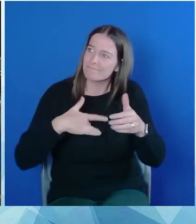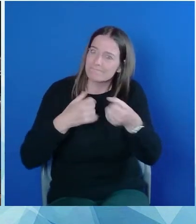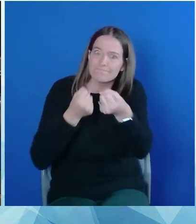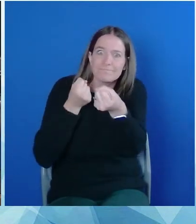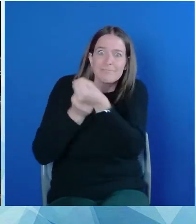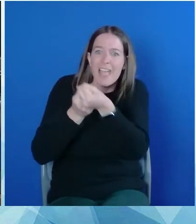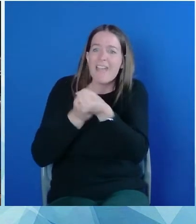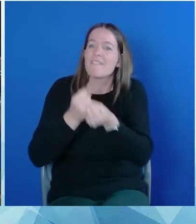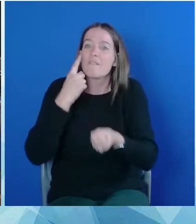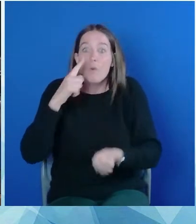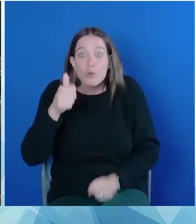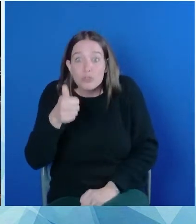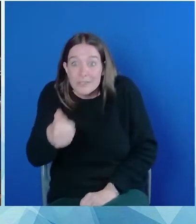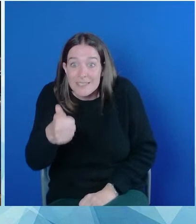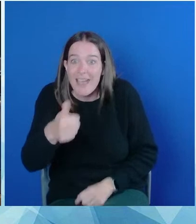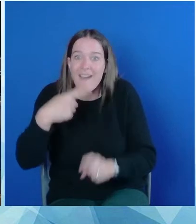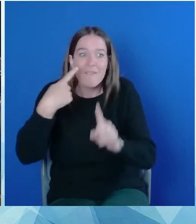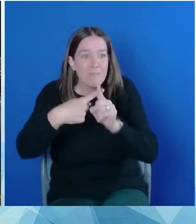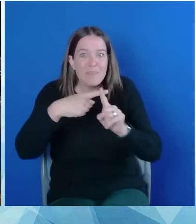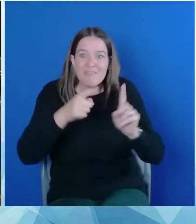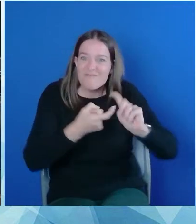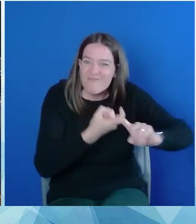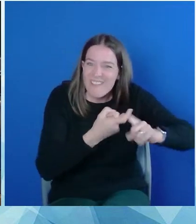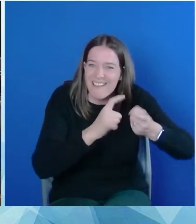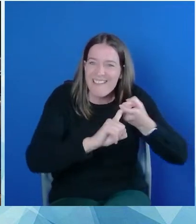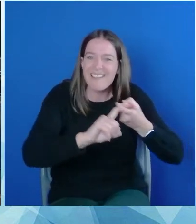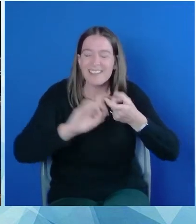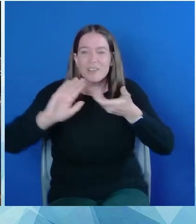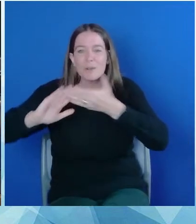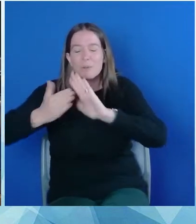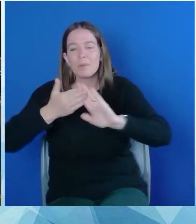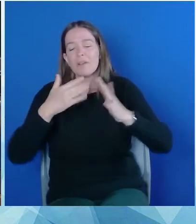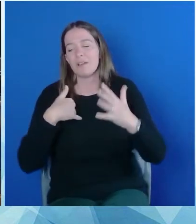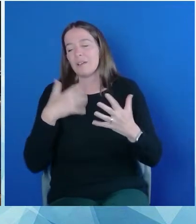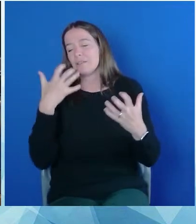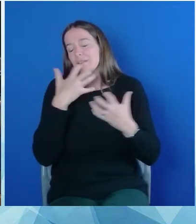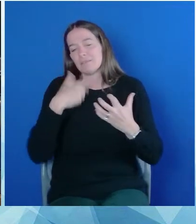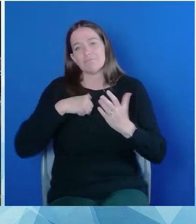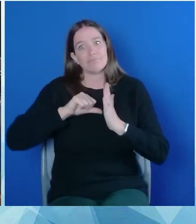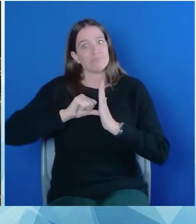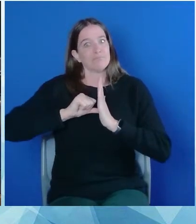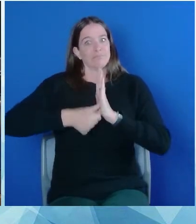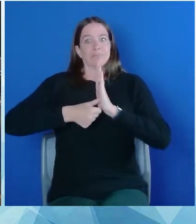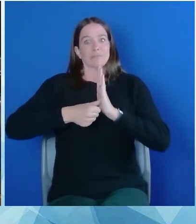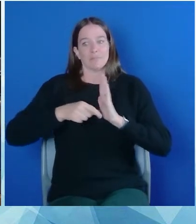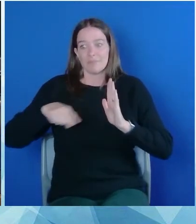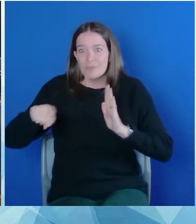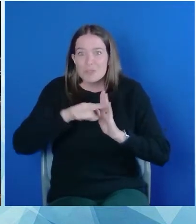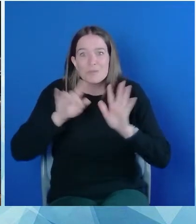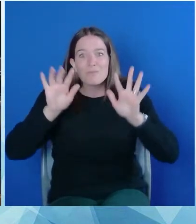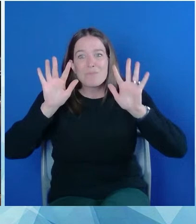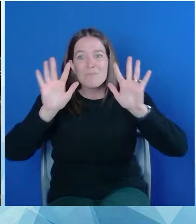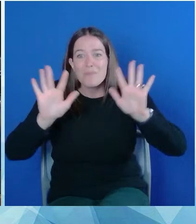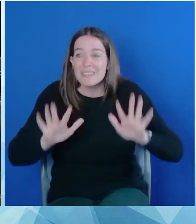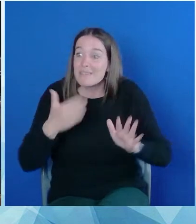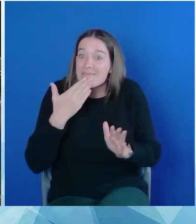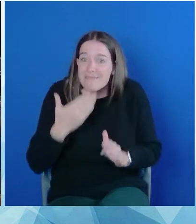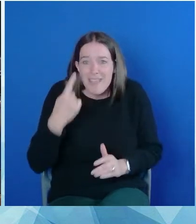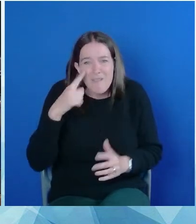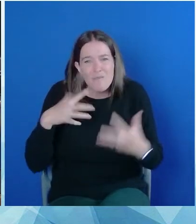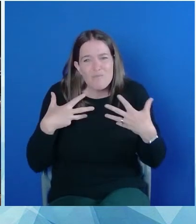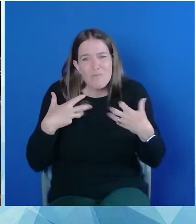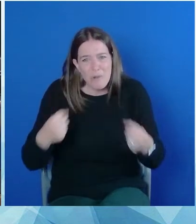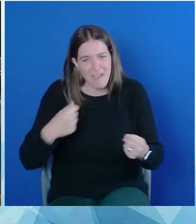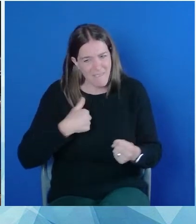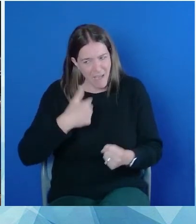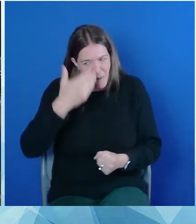their friend, and their community. You guys are amazing, and thank you so, so much for being brave, even if it was really scary, to stand